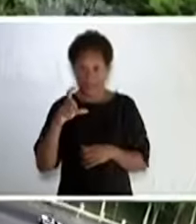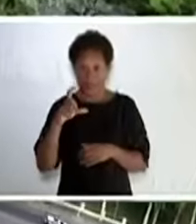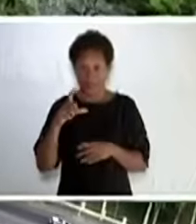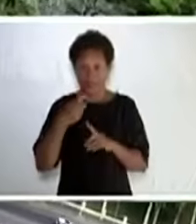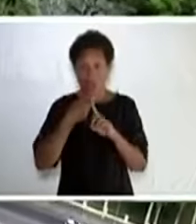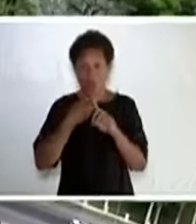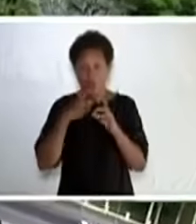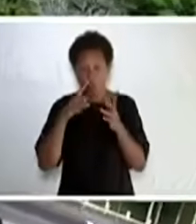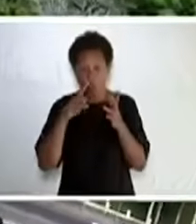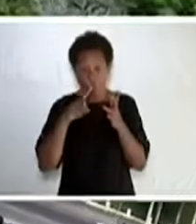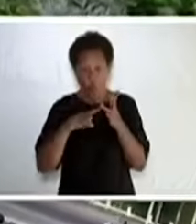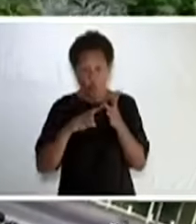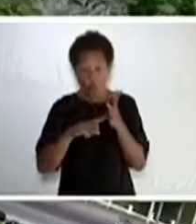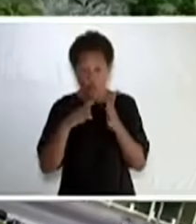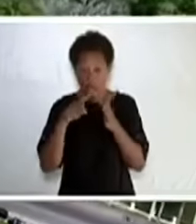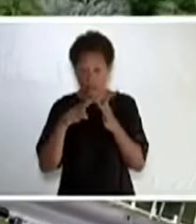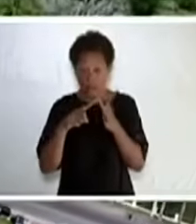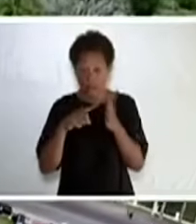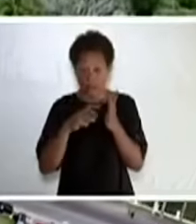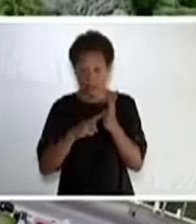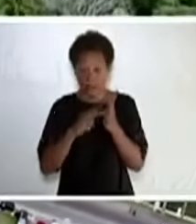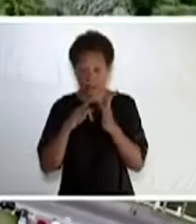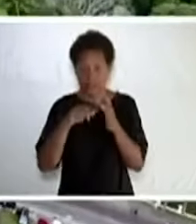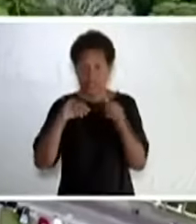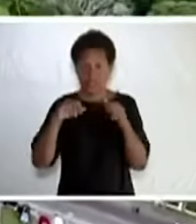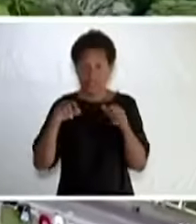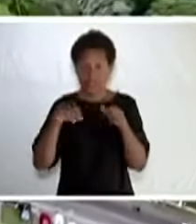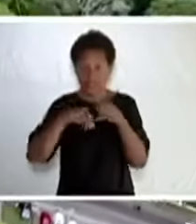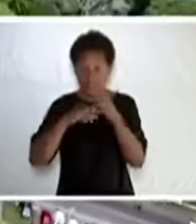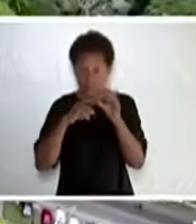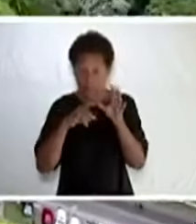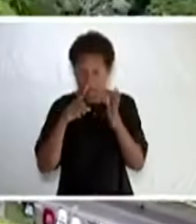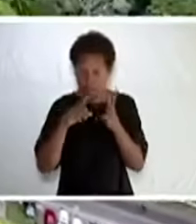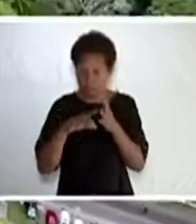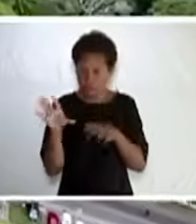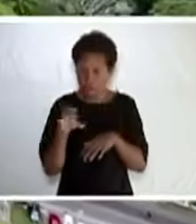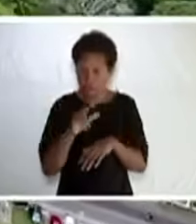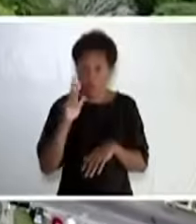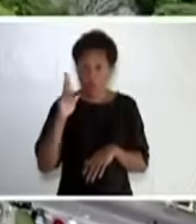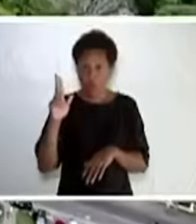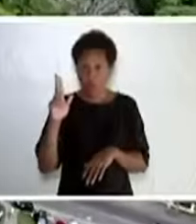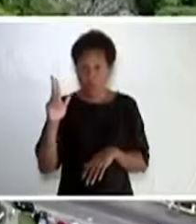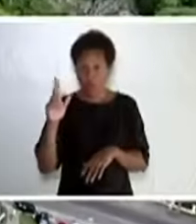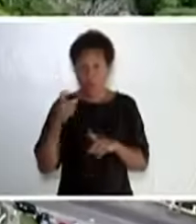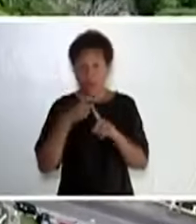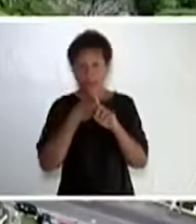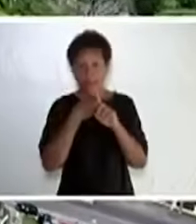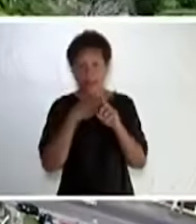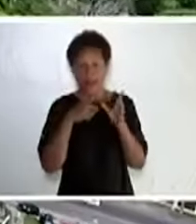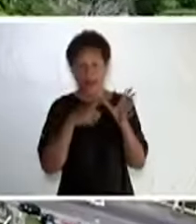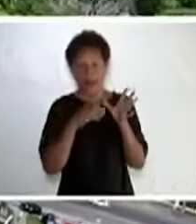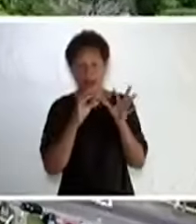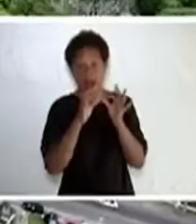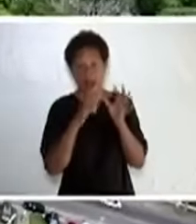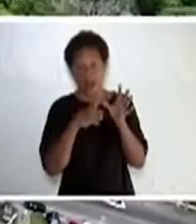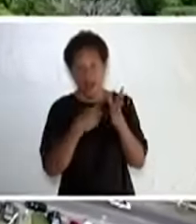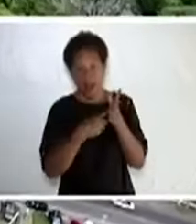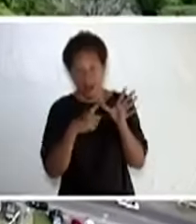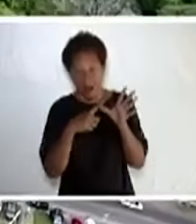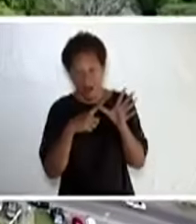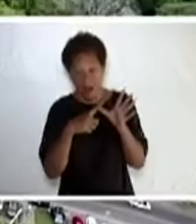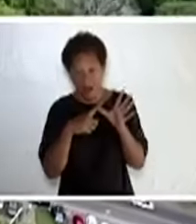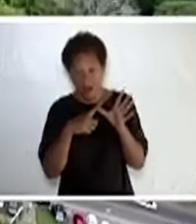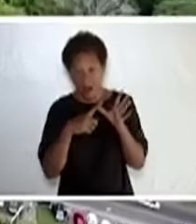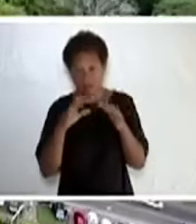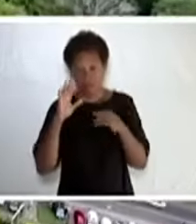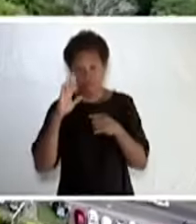Sau from the island of Kambara in the Lau group. And the parade's adjutant for today